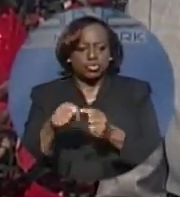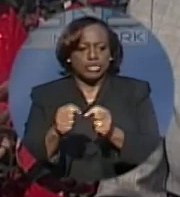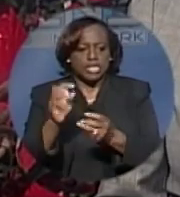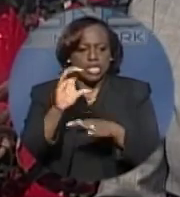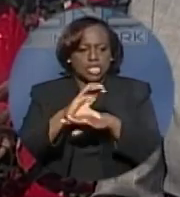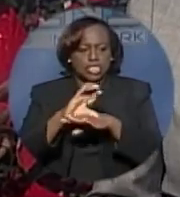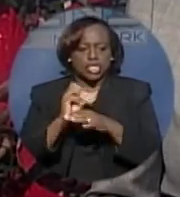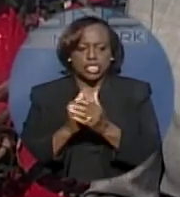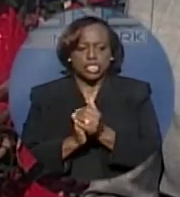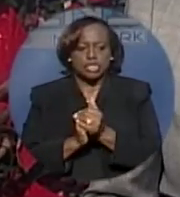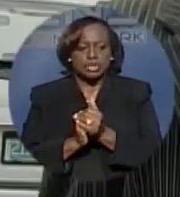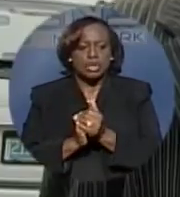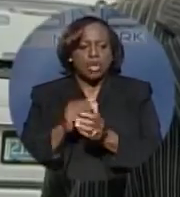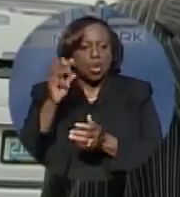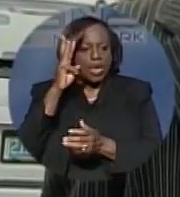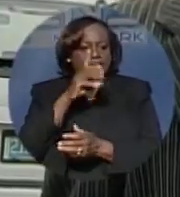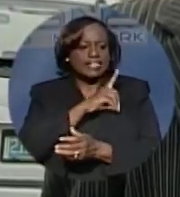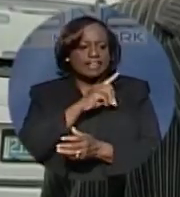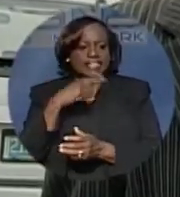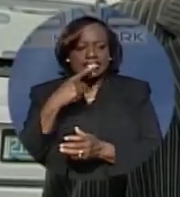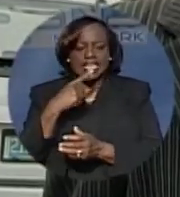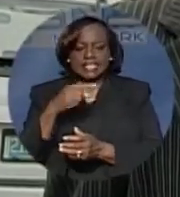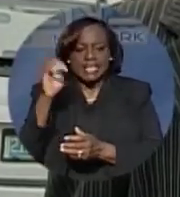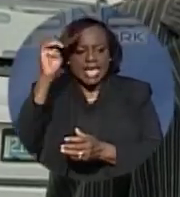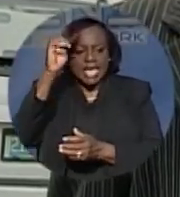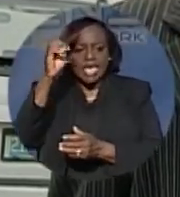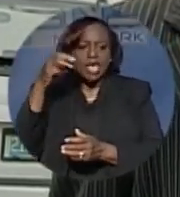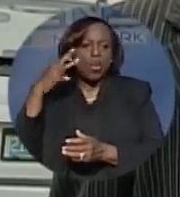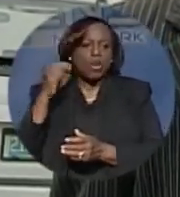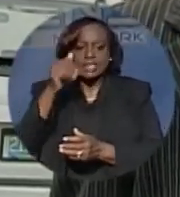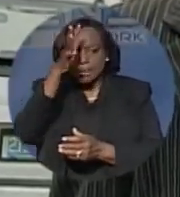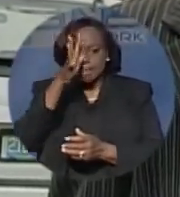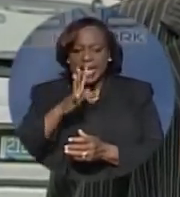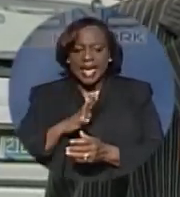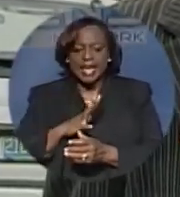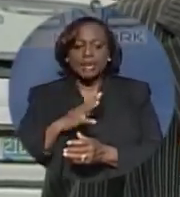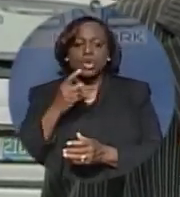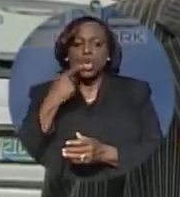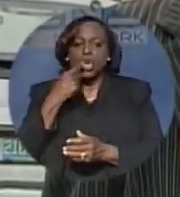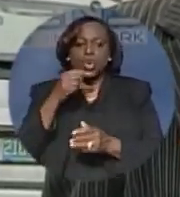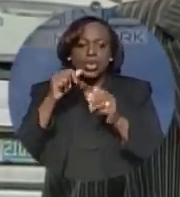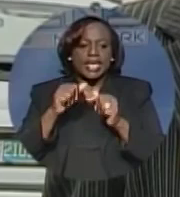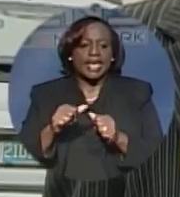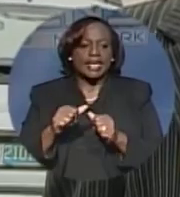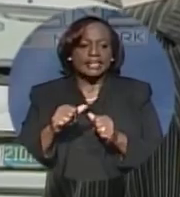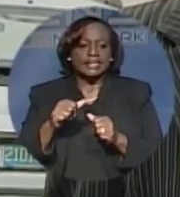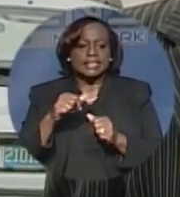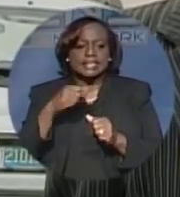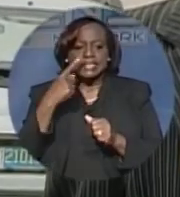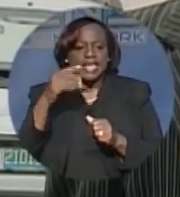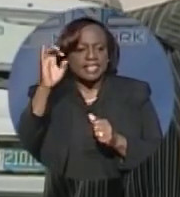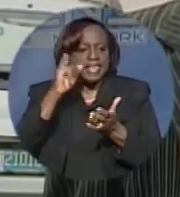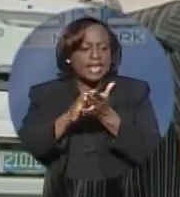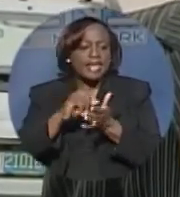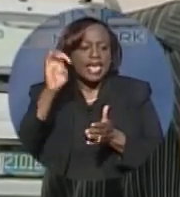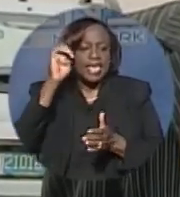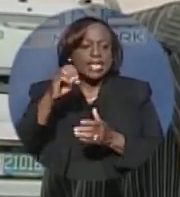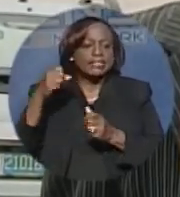to say. He was a man who could very well be referred to as one who have fought with